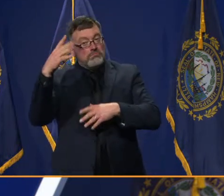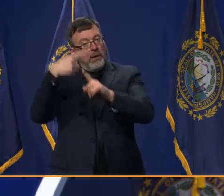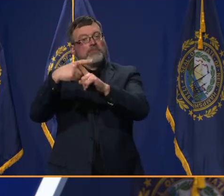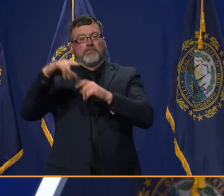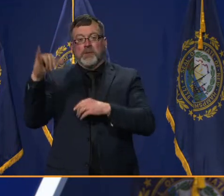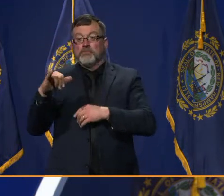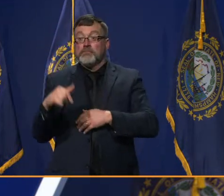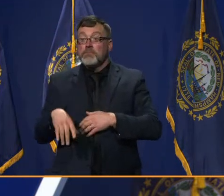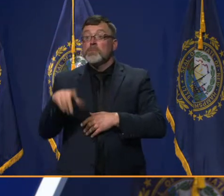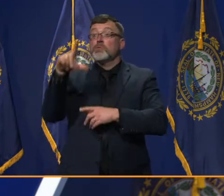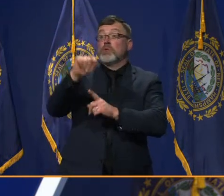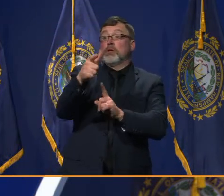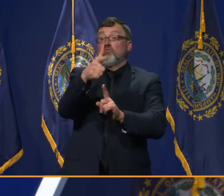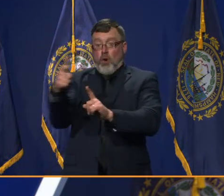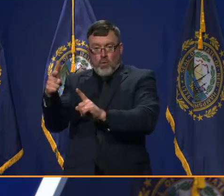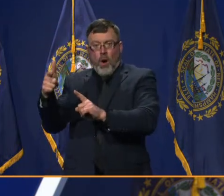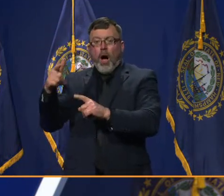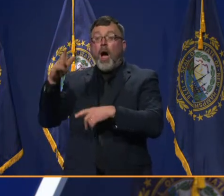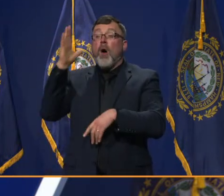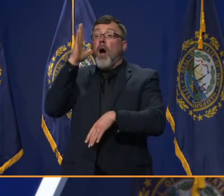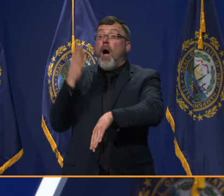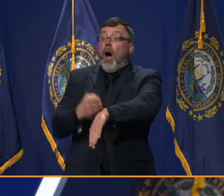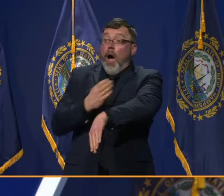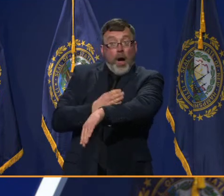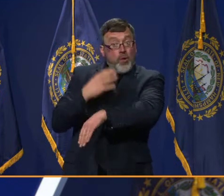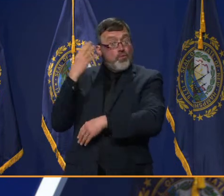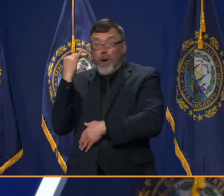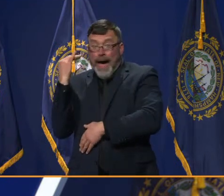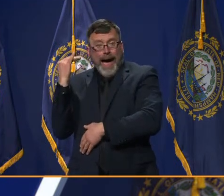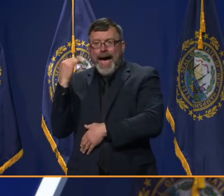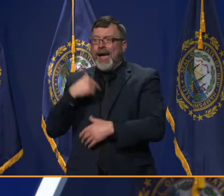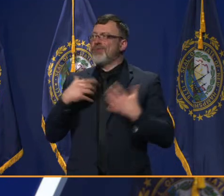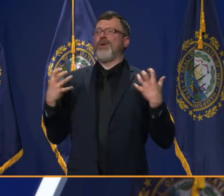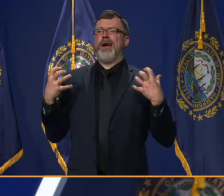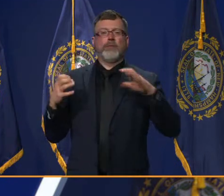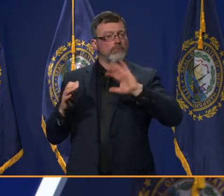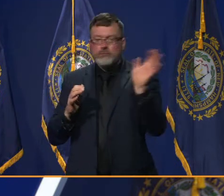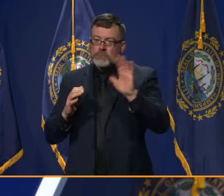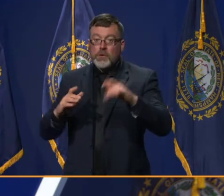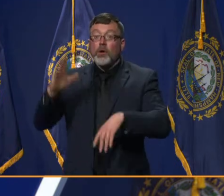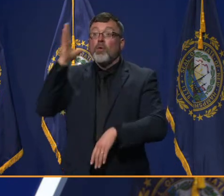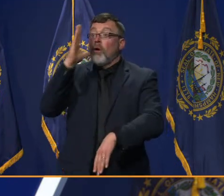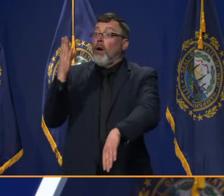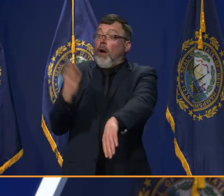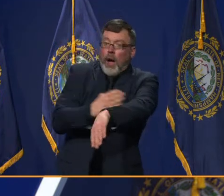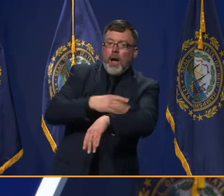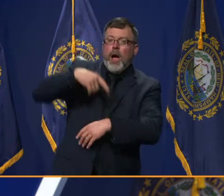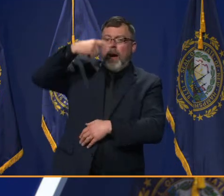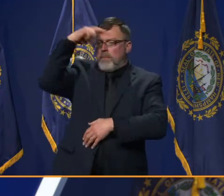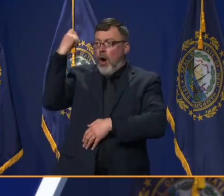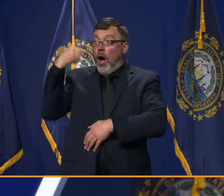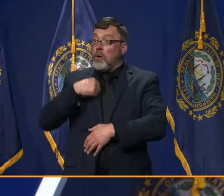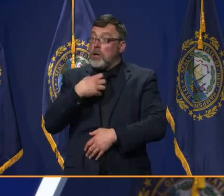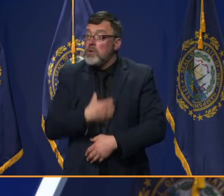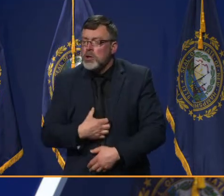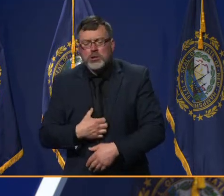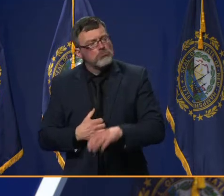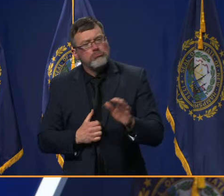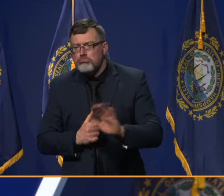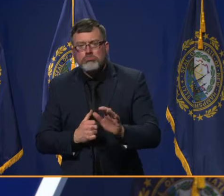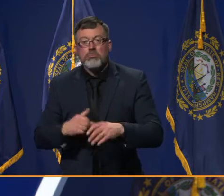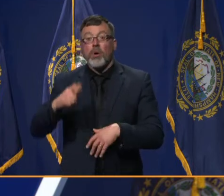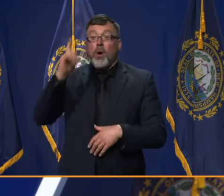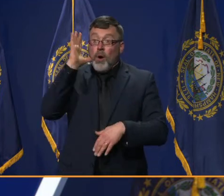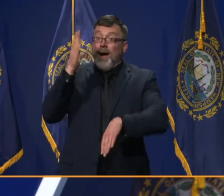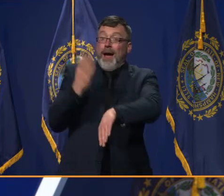2021 will not be better simply because we want it to be. It's not going to be better simply because we wish it to be. 2021, it